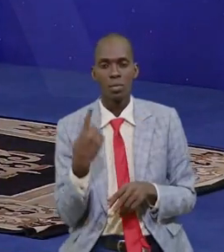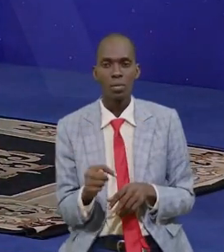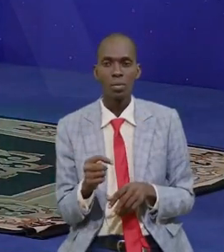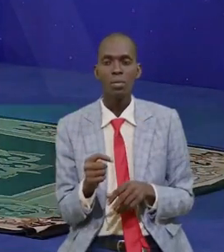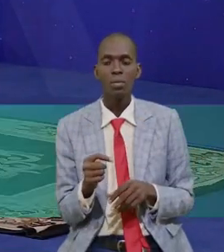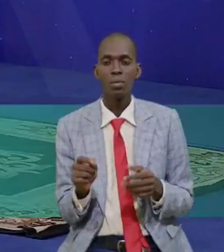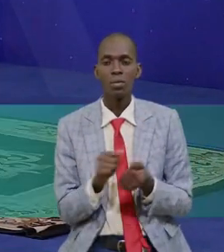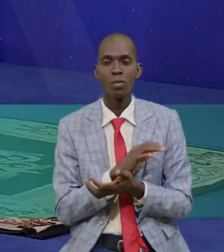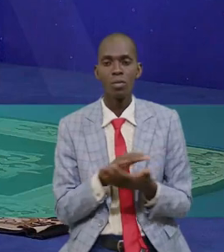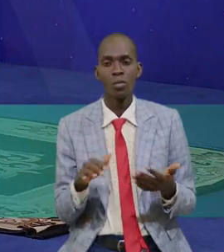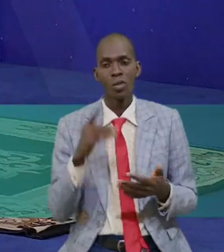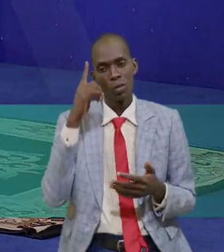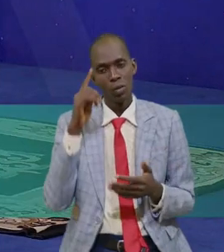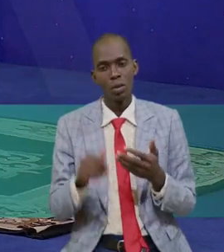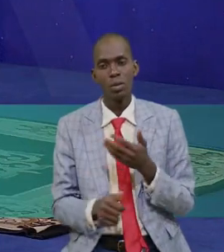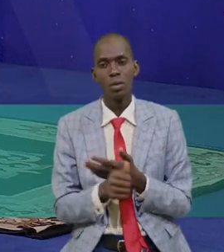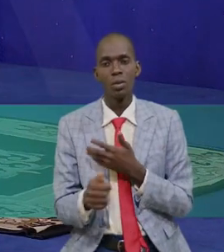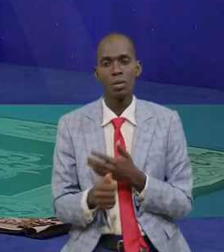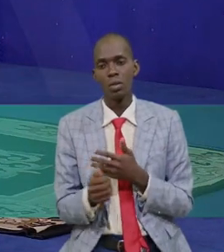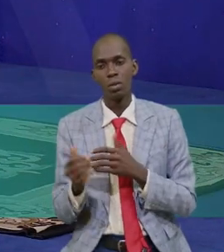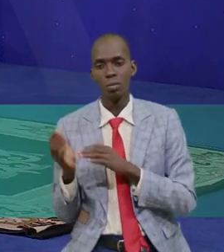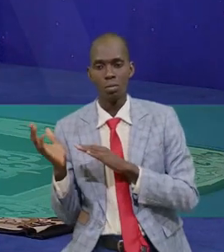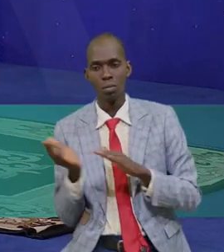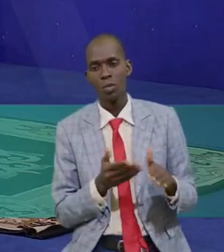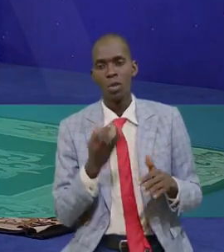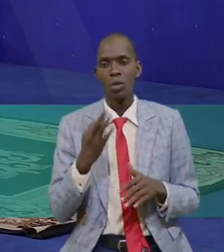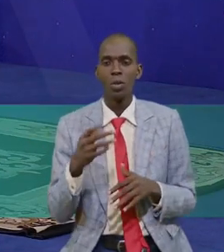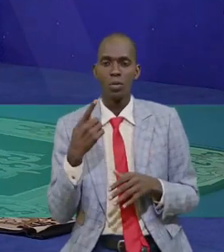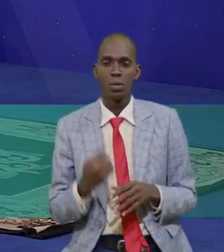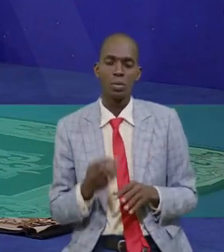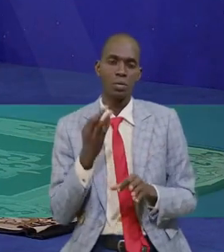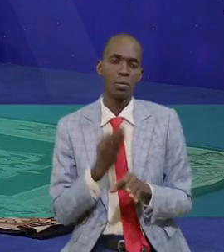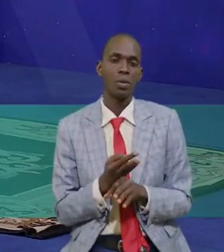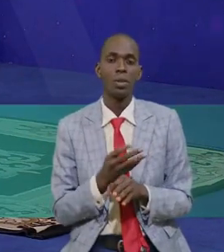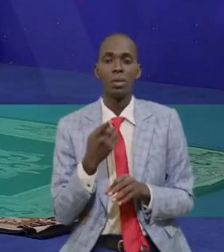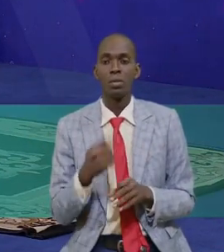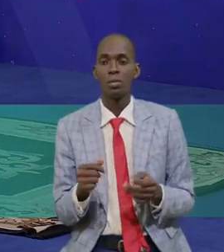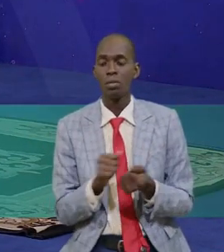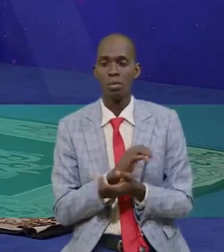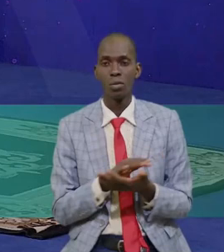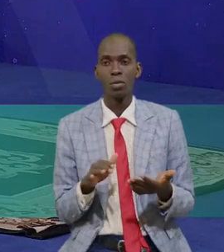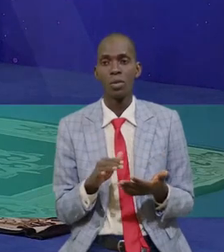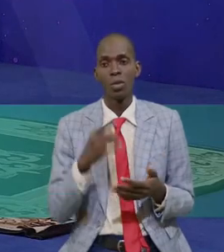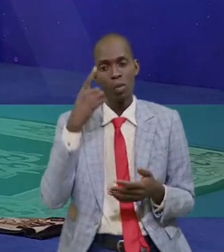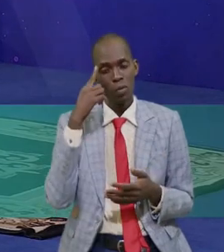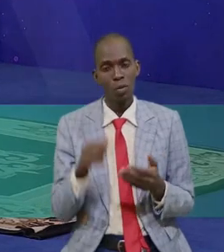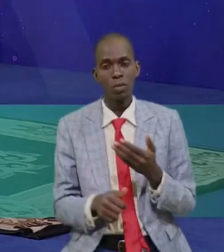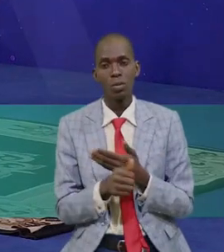for fatal abandonment of the faith. The petition for